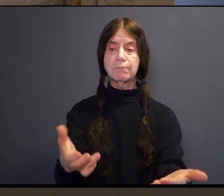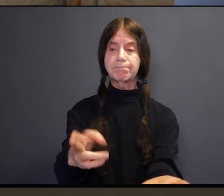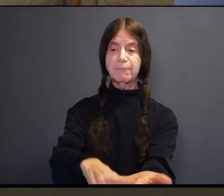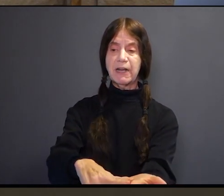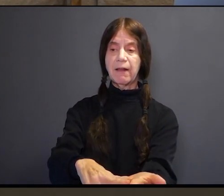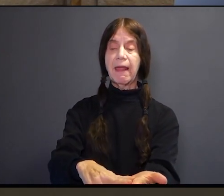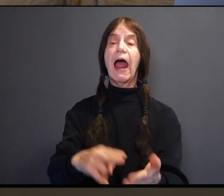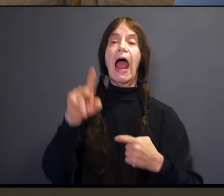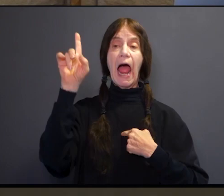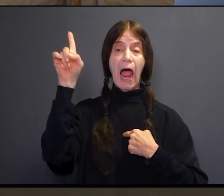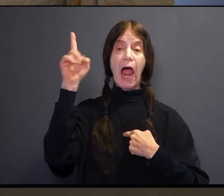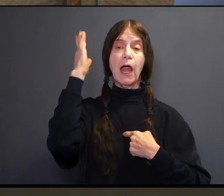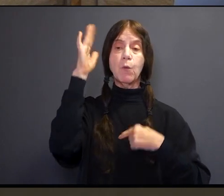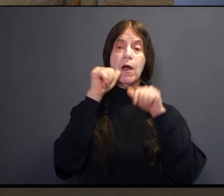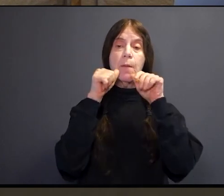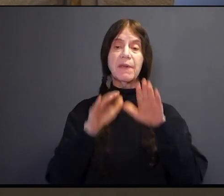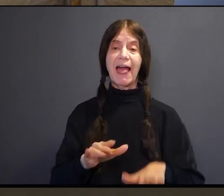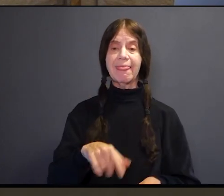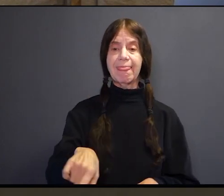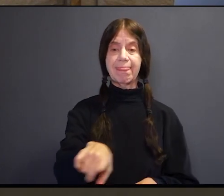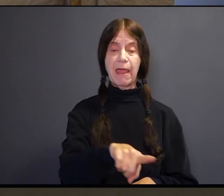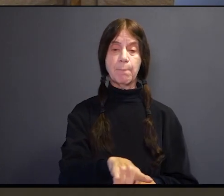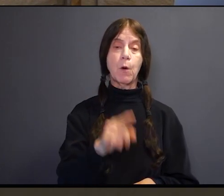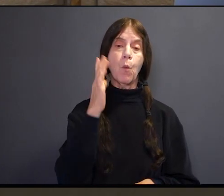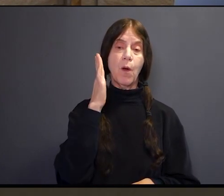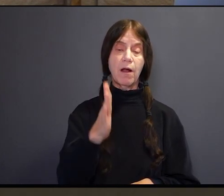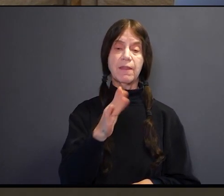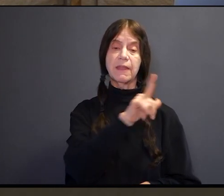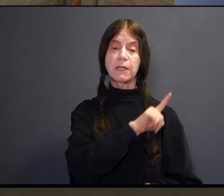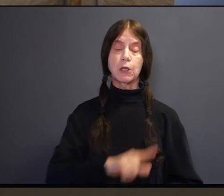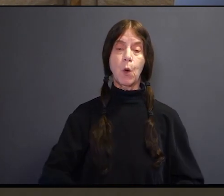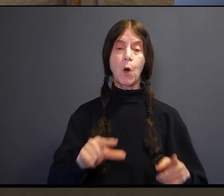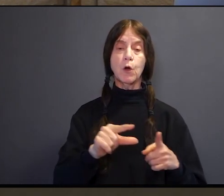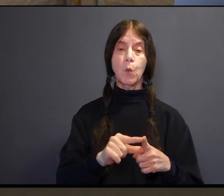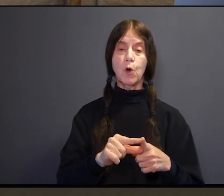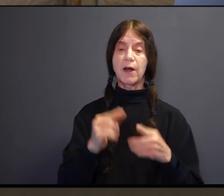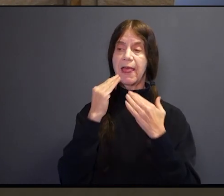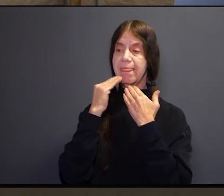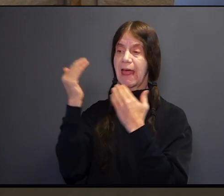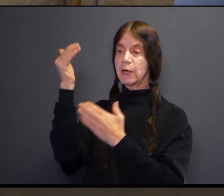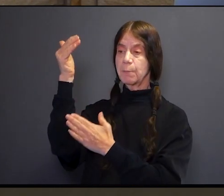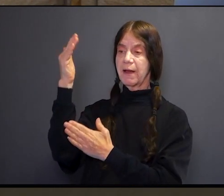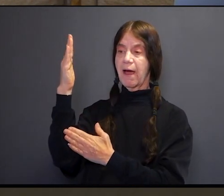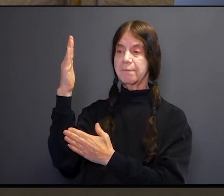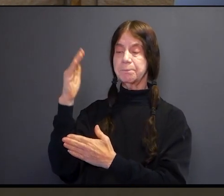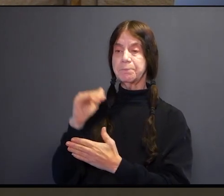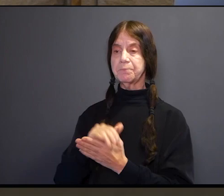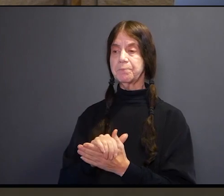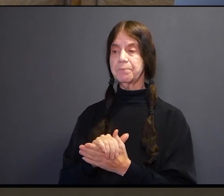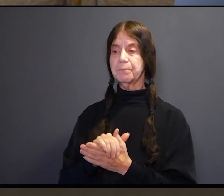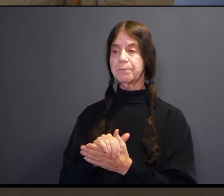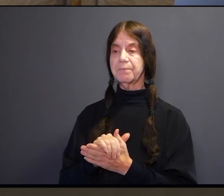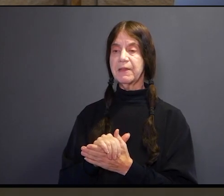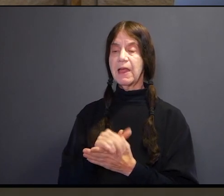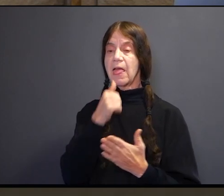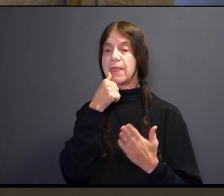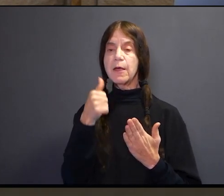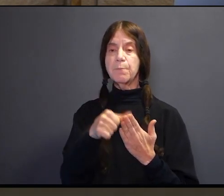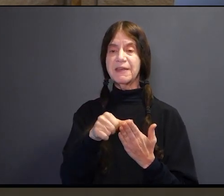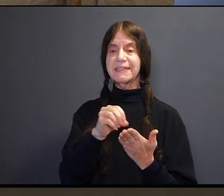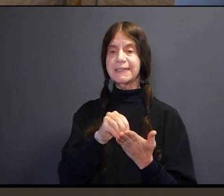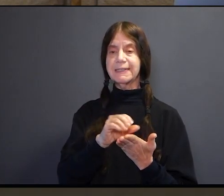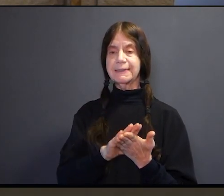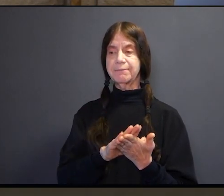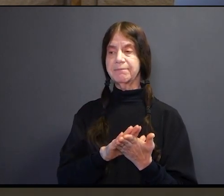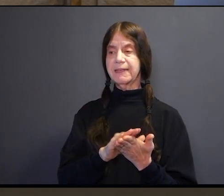Israel, and I will bless them." This is the word of the Lord. Thanks be to God. Our